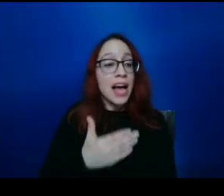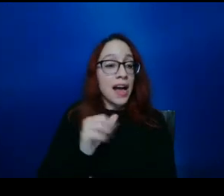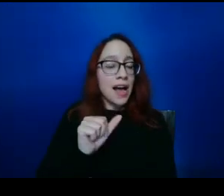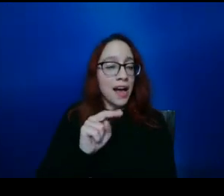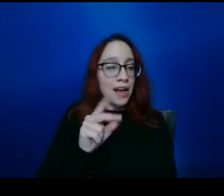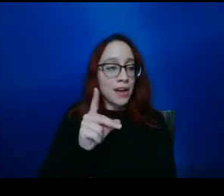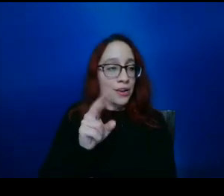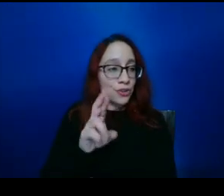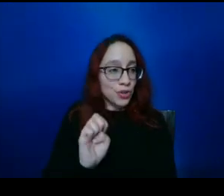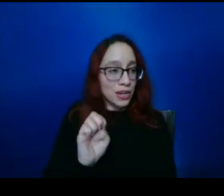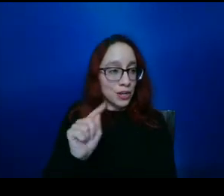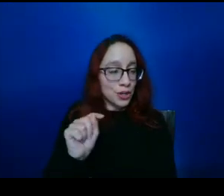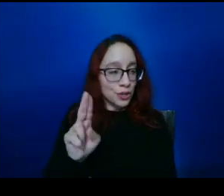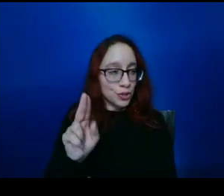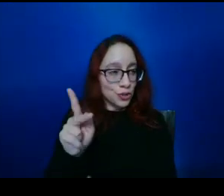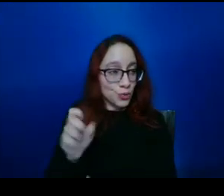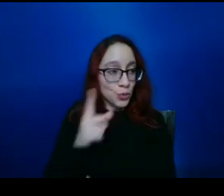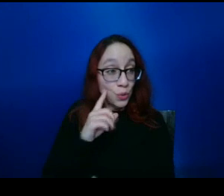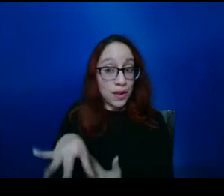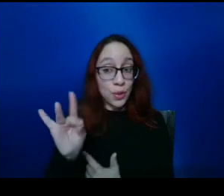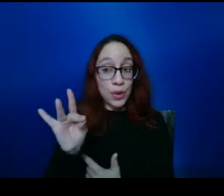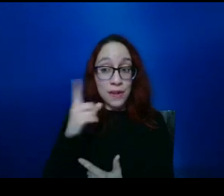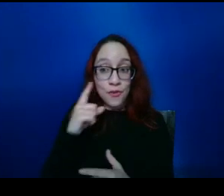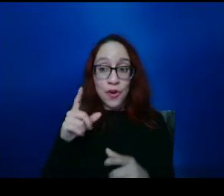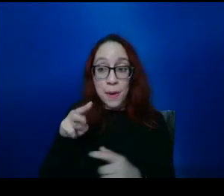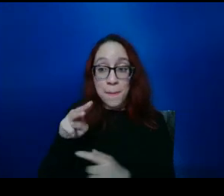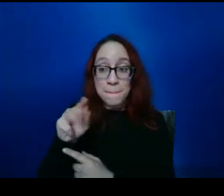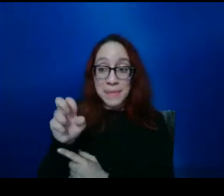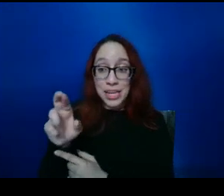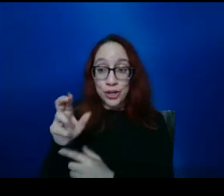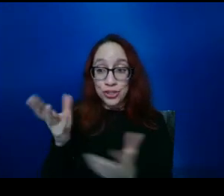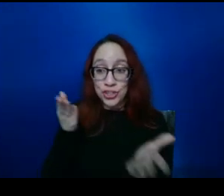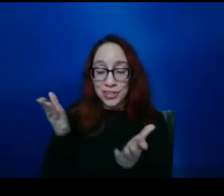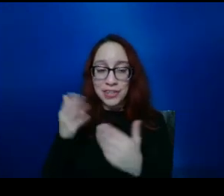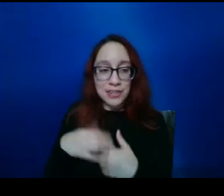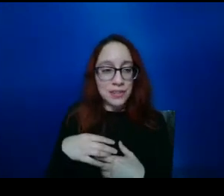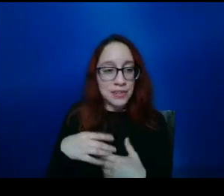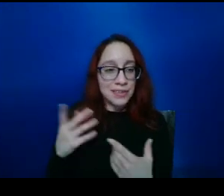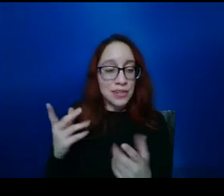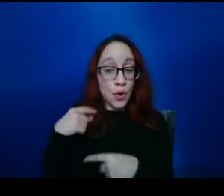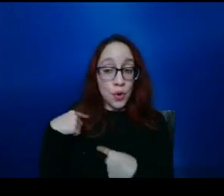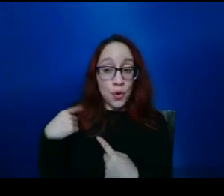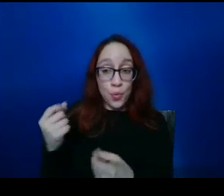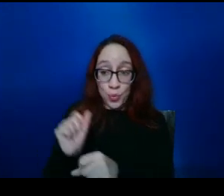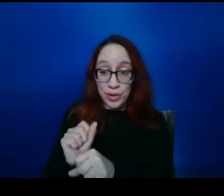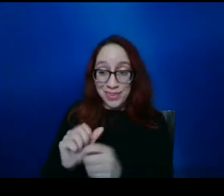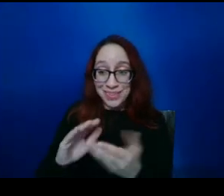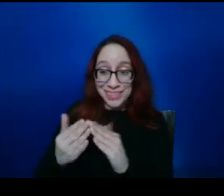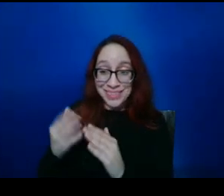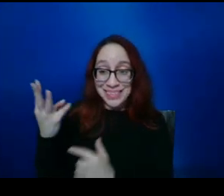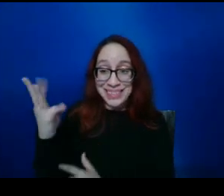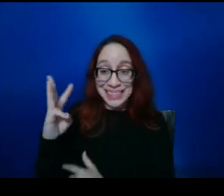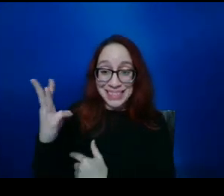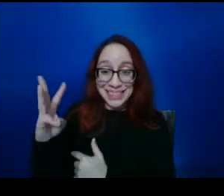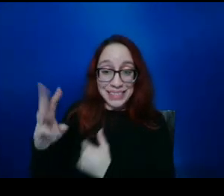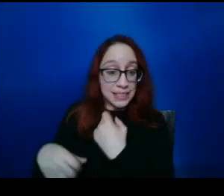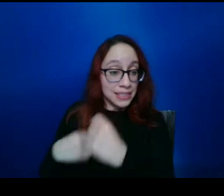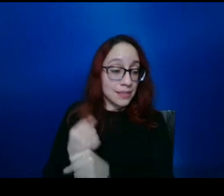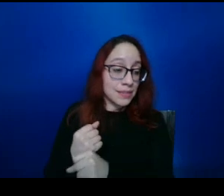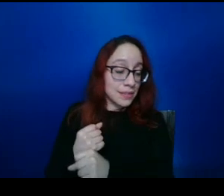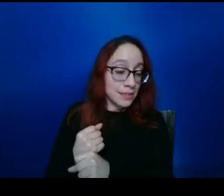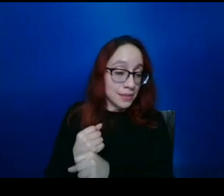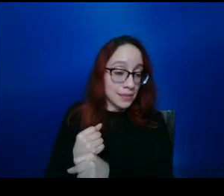is a locator in meter services in our utilities department. Mr. Tukes has worked for the city for 16 years.